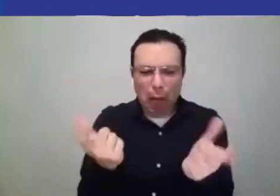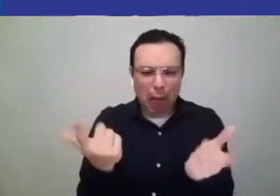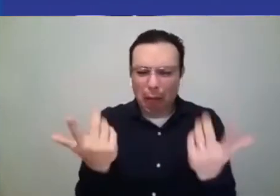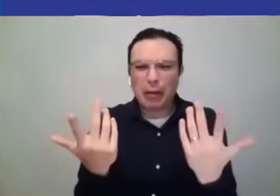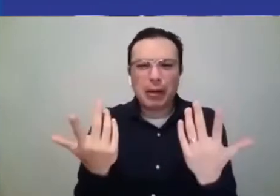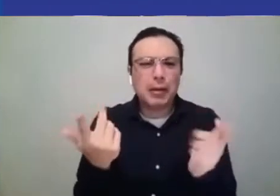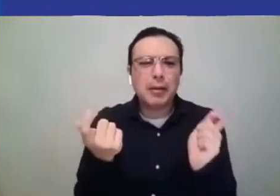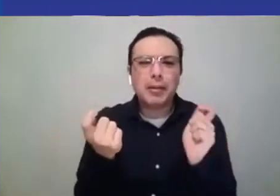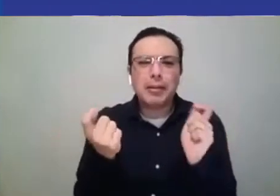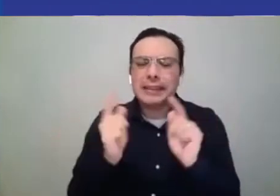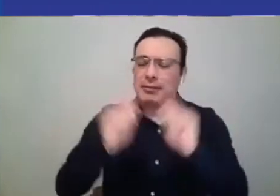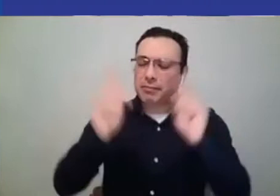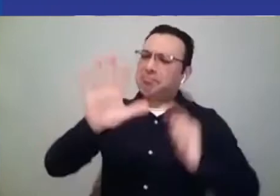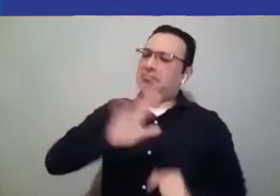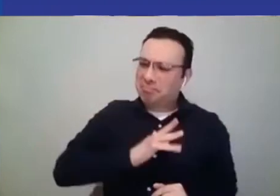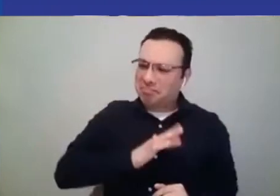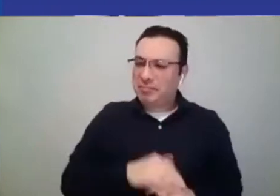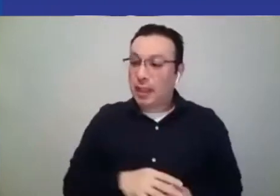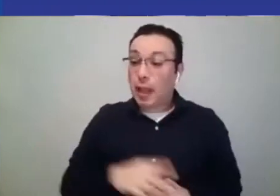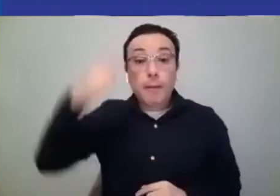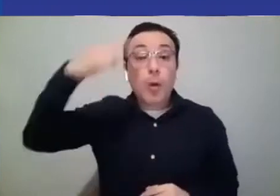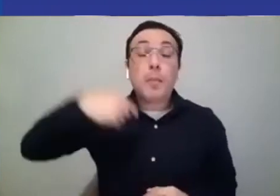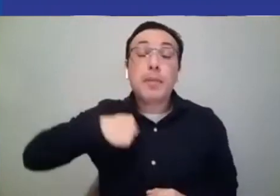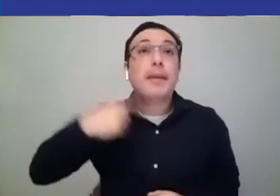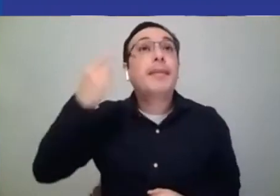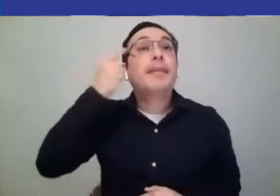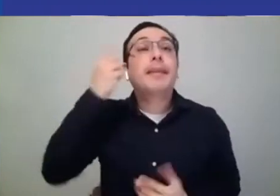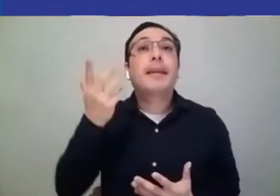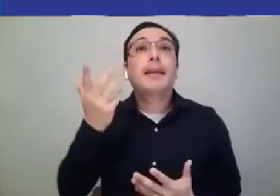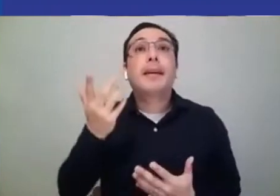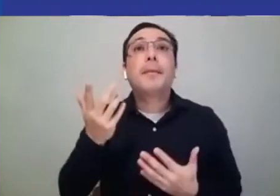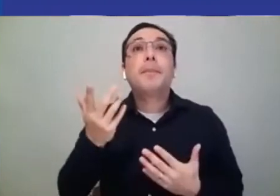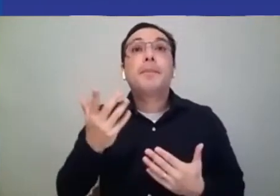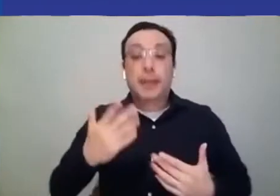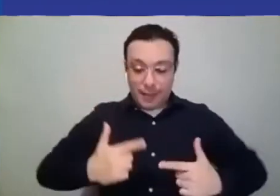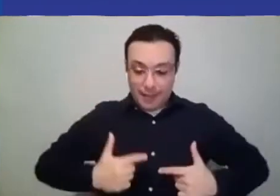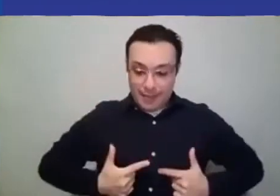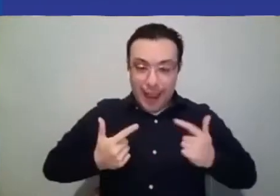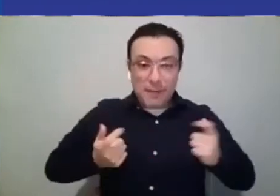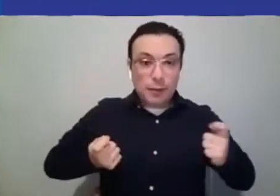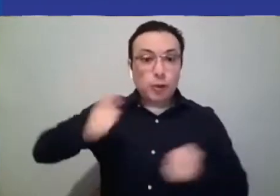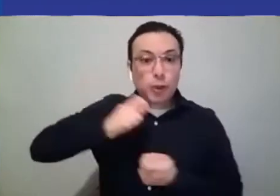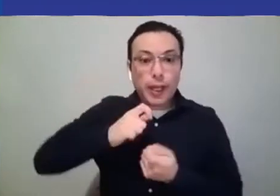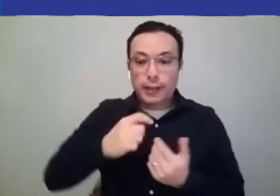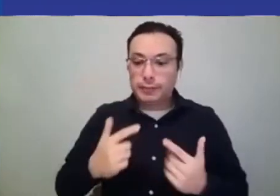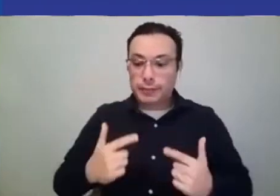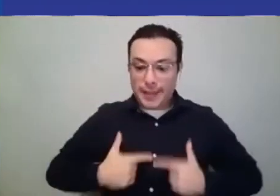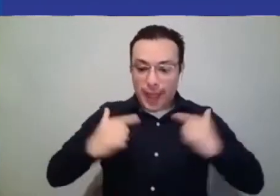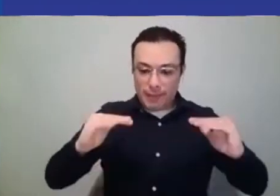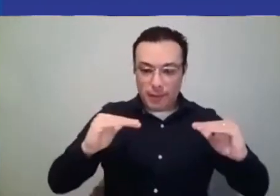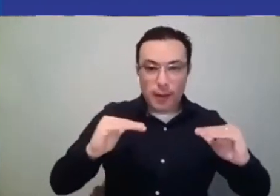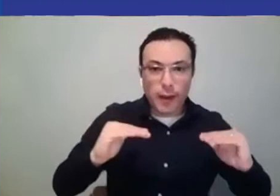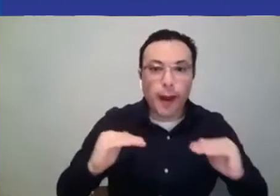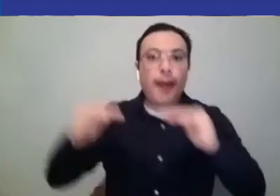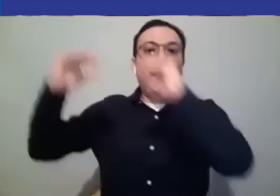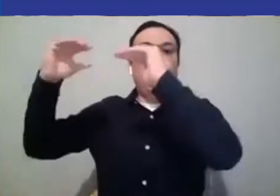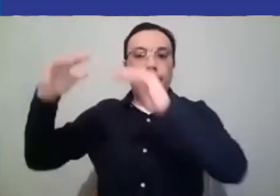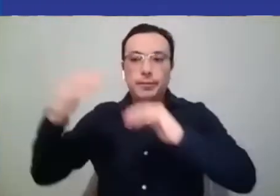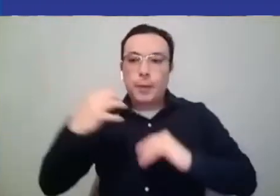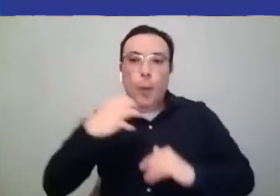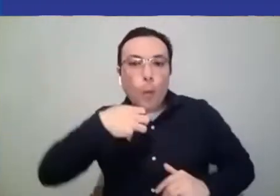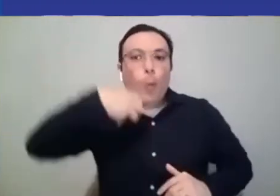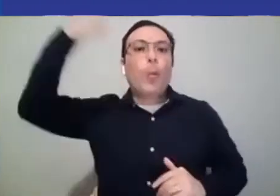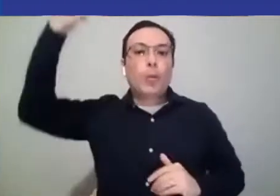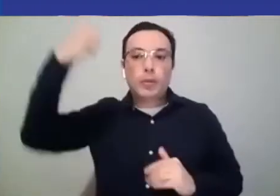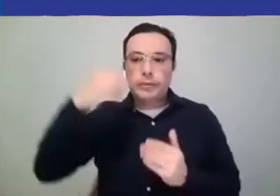I would say the dance forms I practice are related to a rite of passage or a life event. So in addition to it being